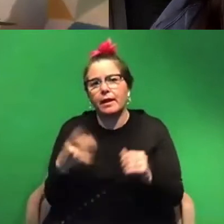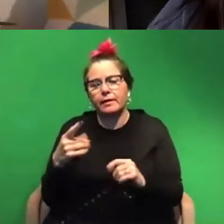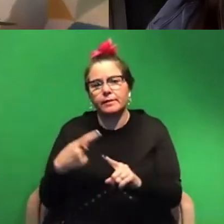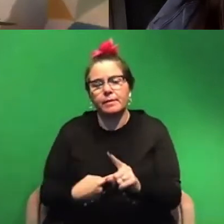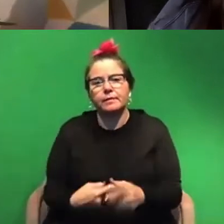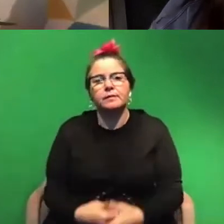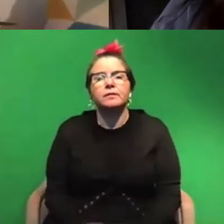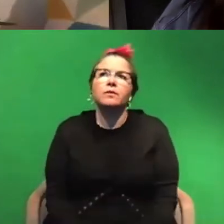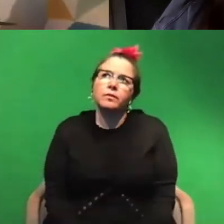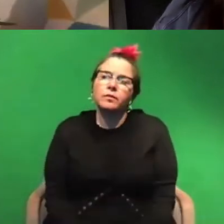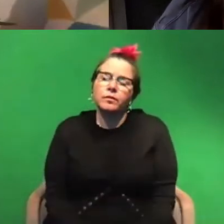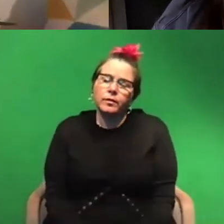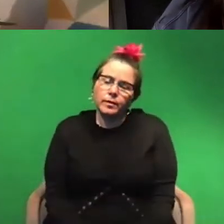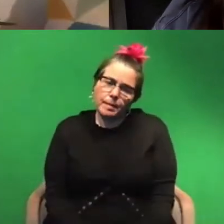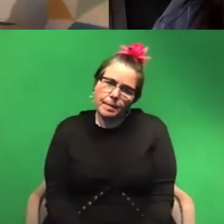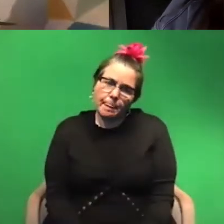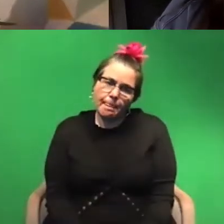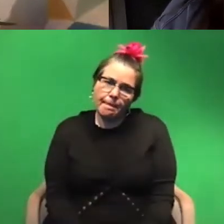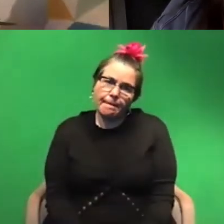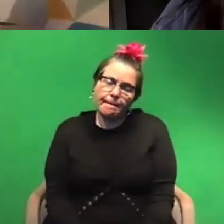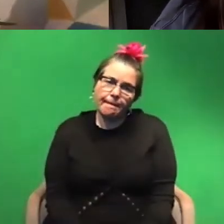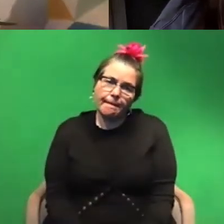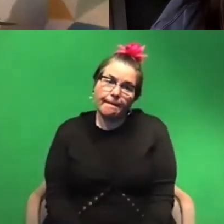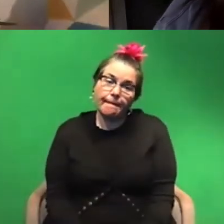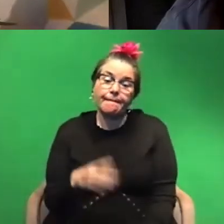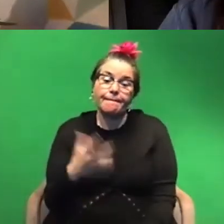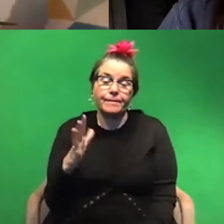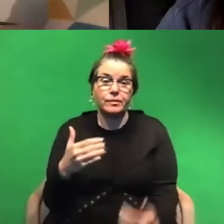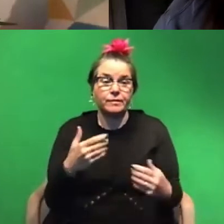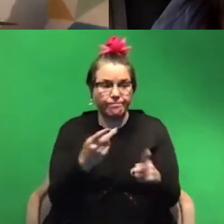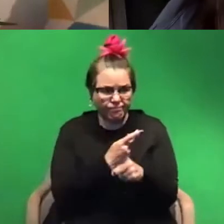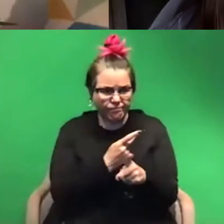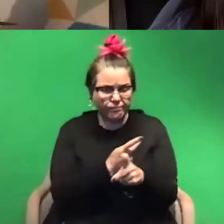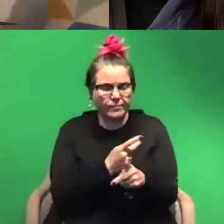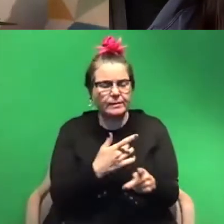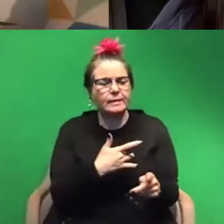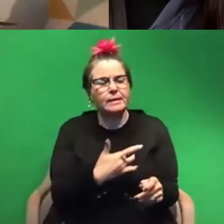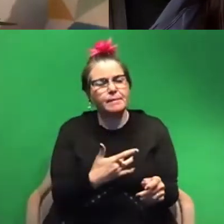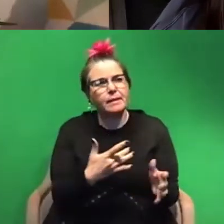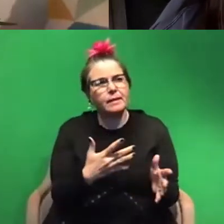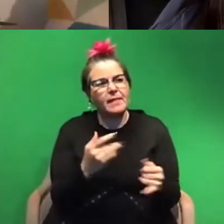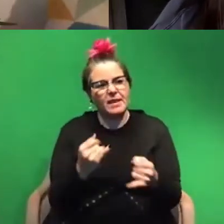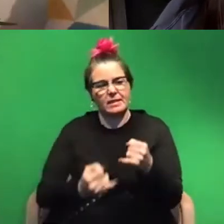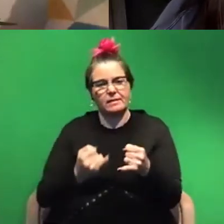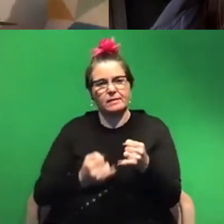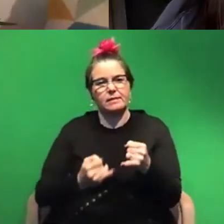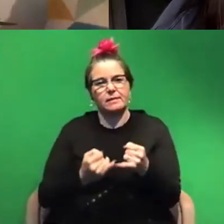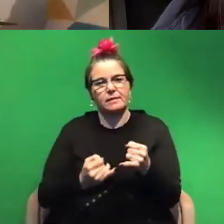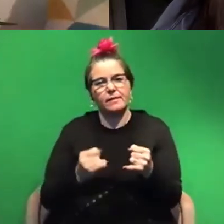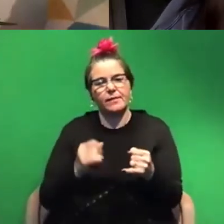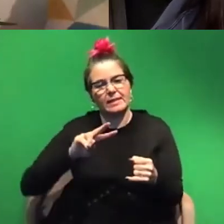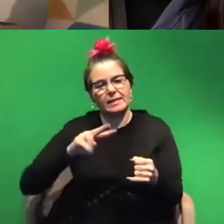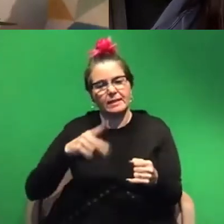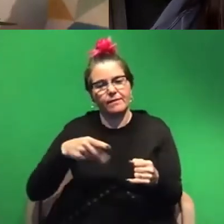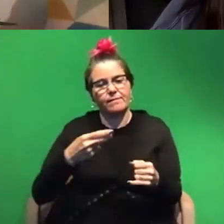So it's the fact that once you have figured out, typically it's at the end of the second phase,